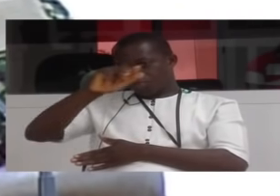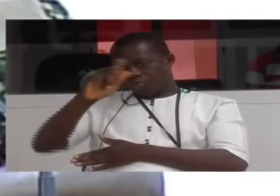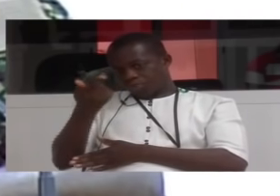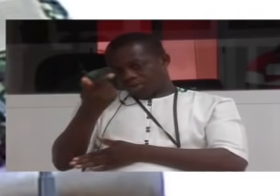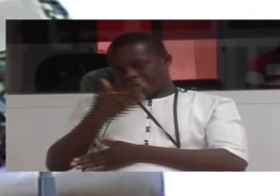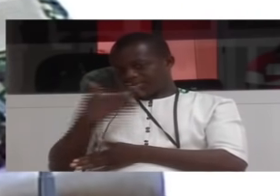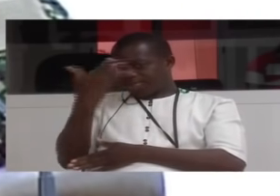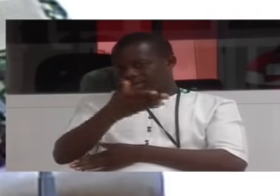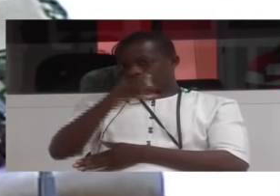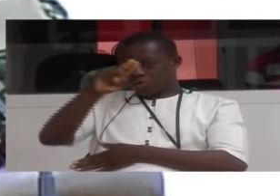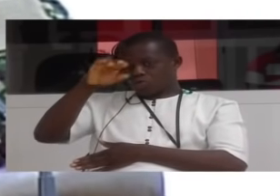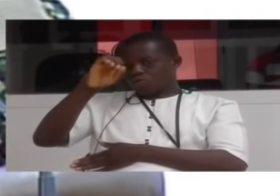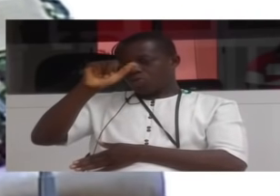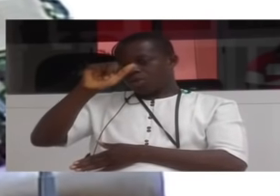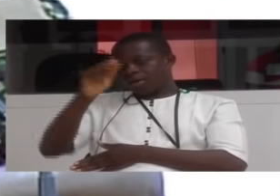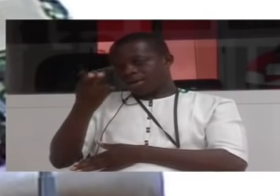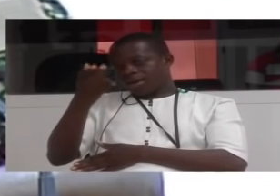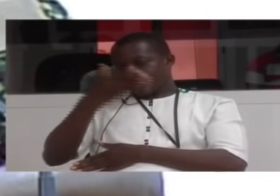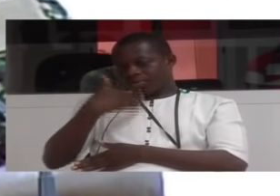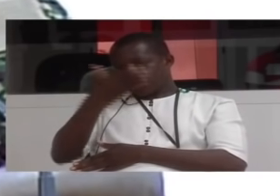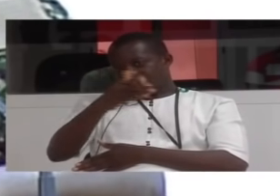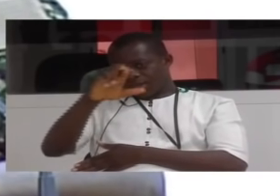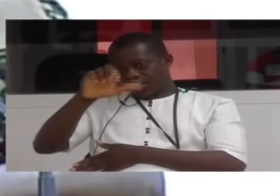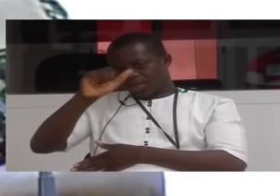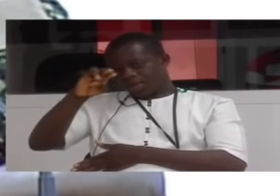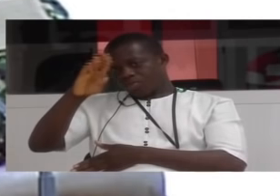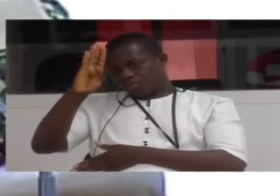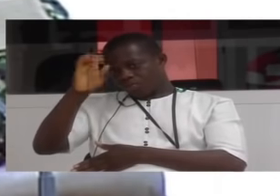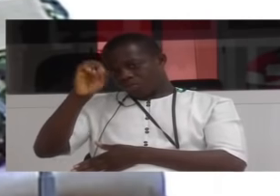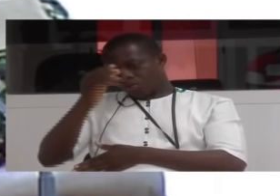mungfa. Nuabaji was there. Rambo mungfa. Rambo was there.